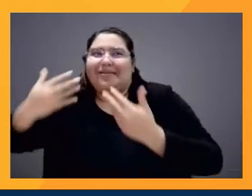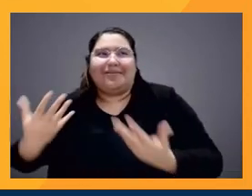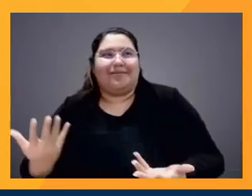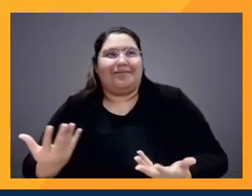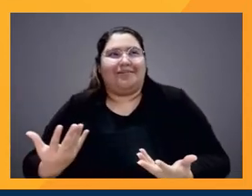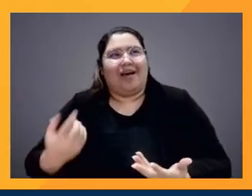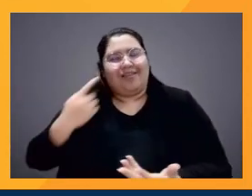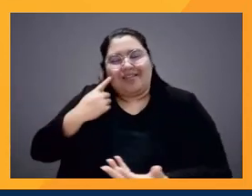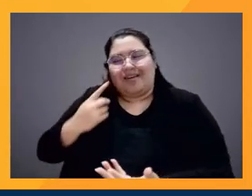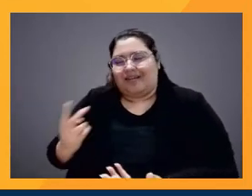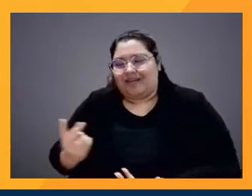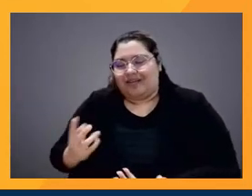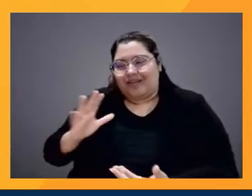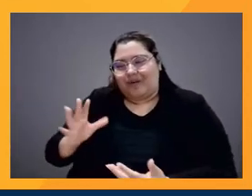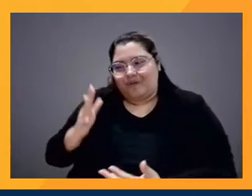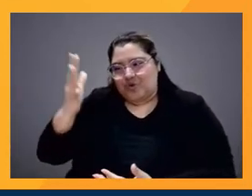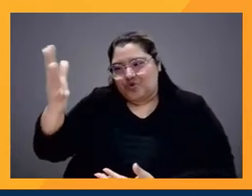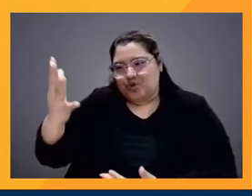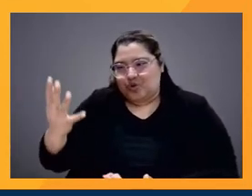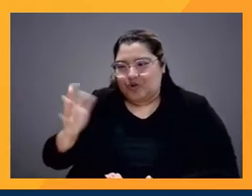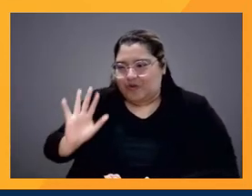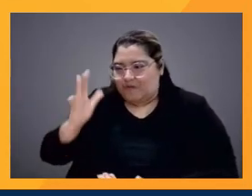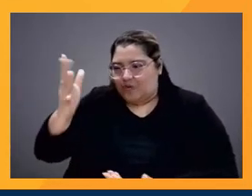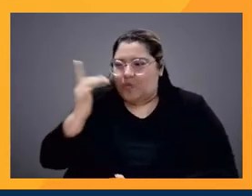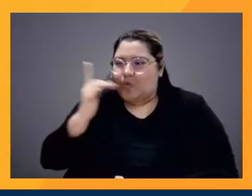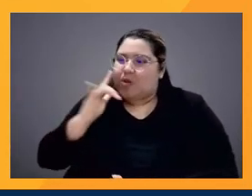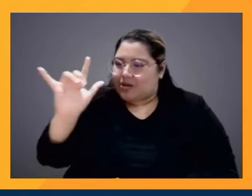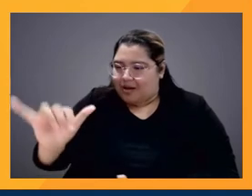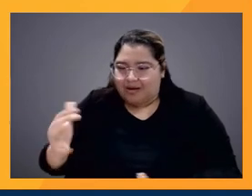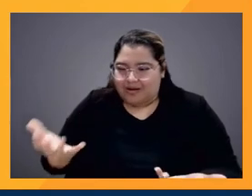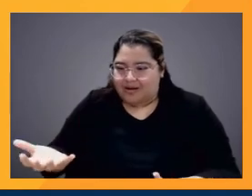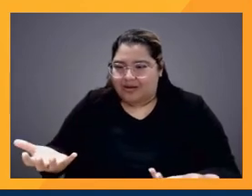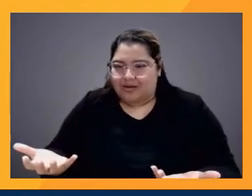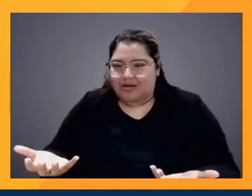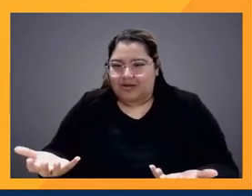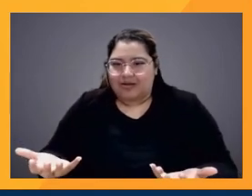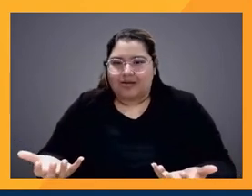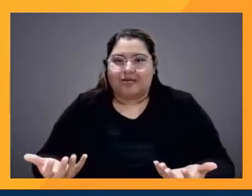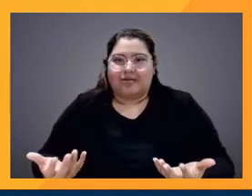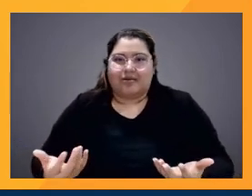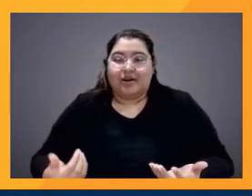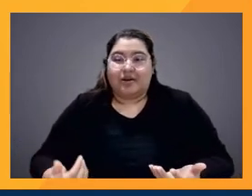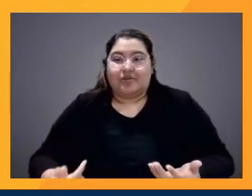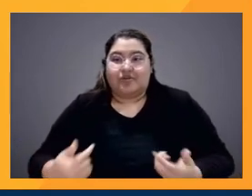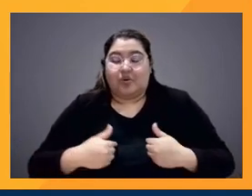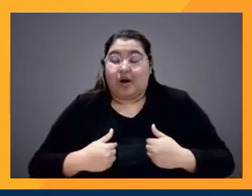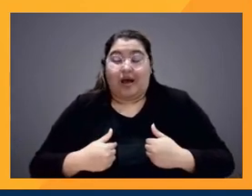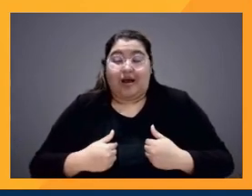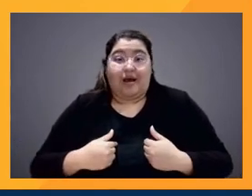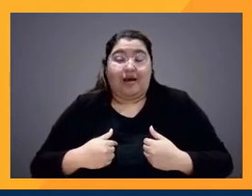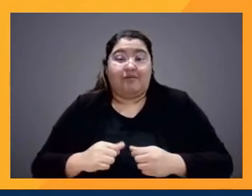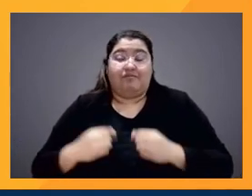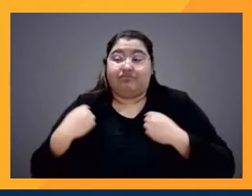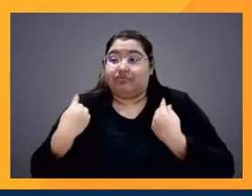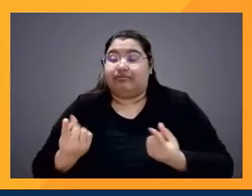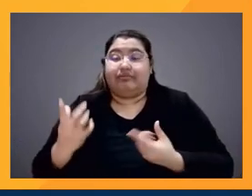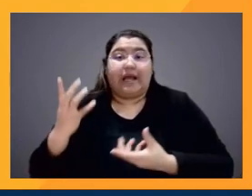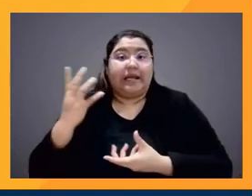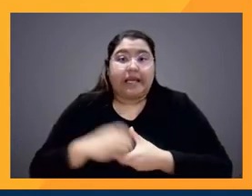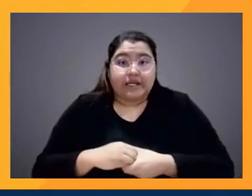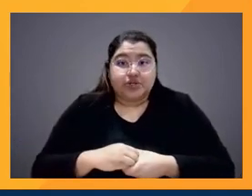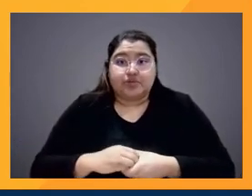yes, especially now, right? We have certainly found new and more important ways to engage with all of the things that have been changing,